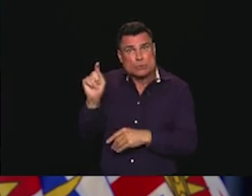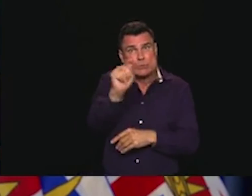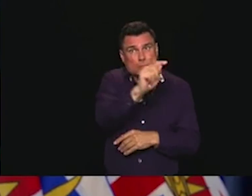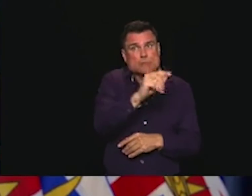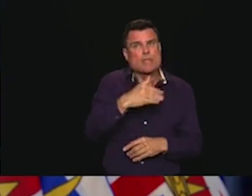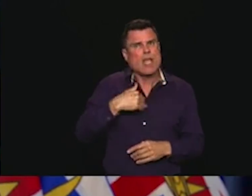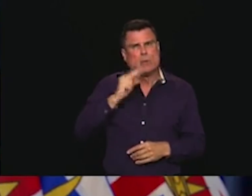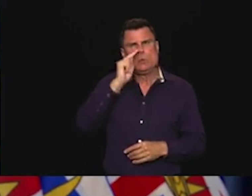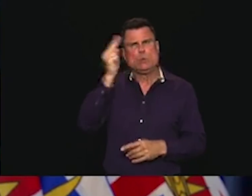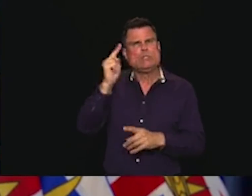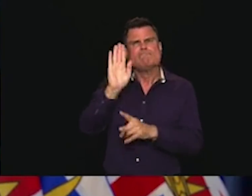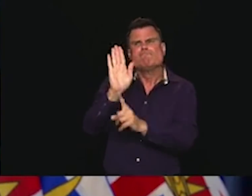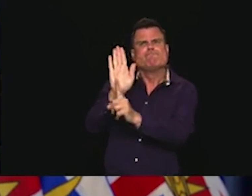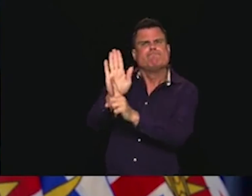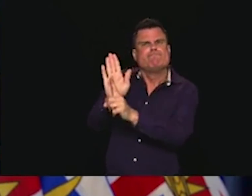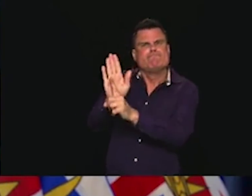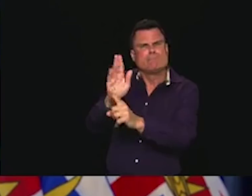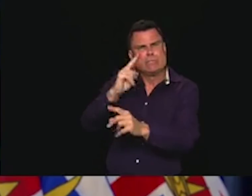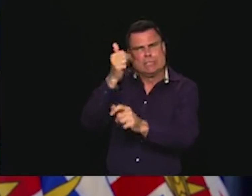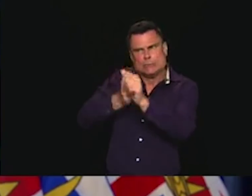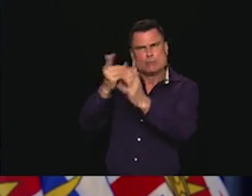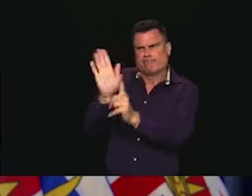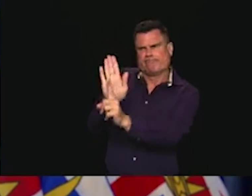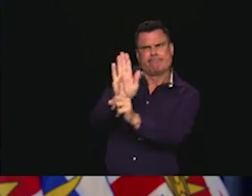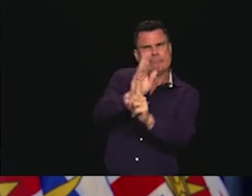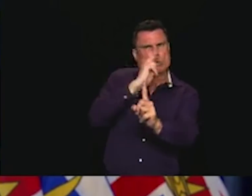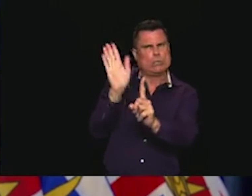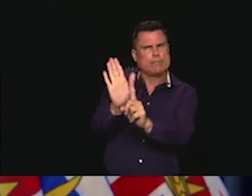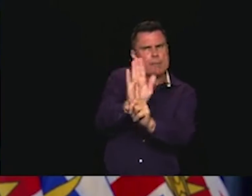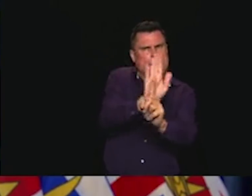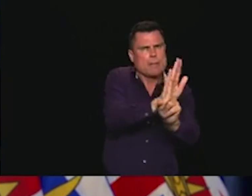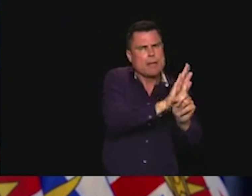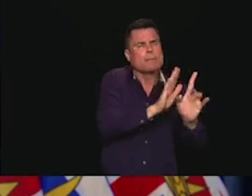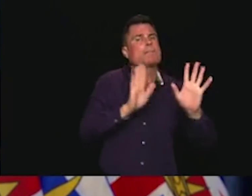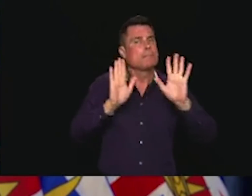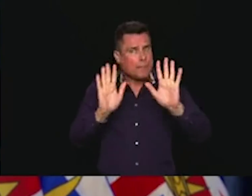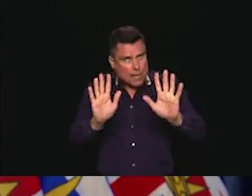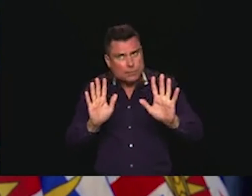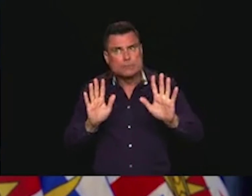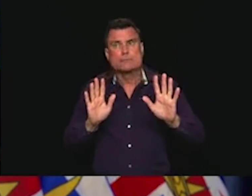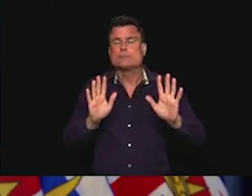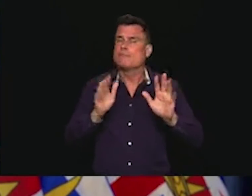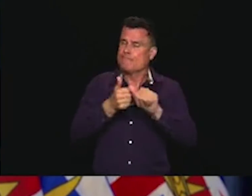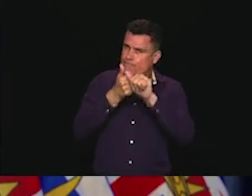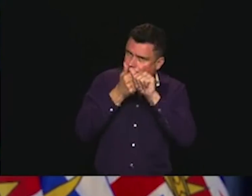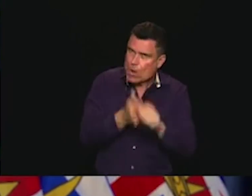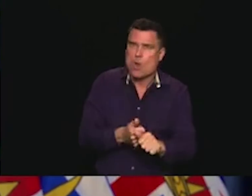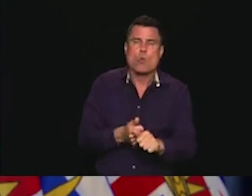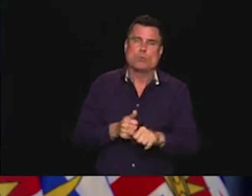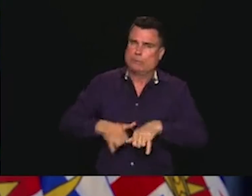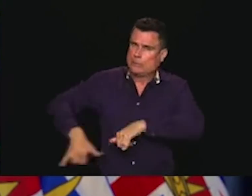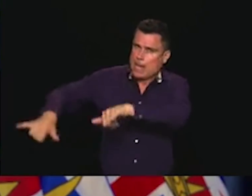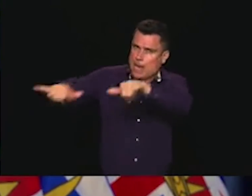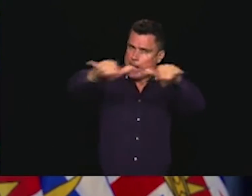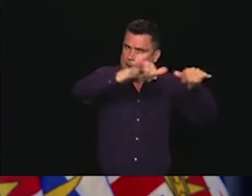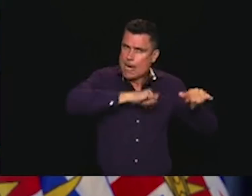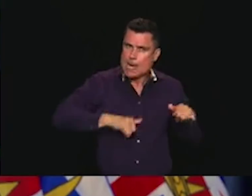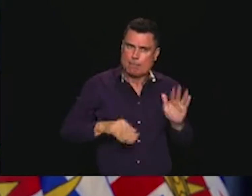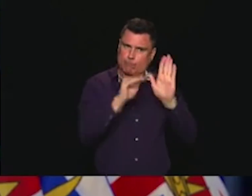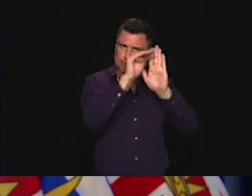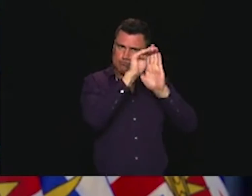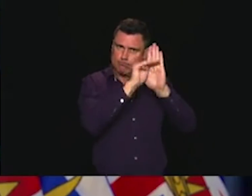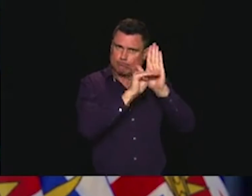we ease these restrictions and we start to interact again, both in our social interactions but also